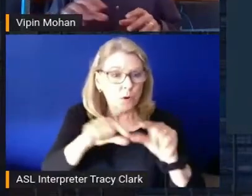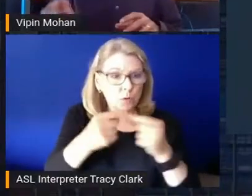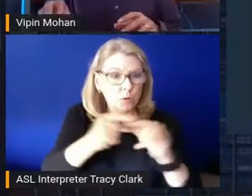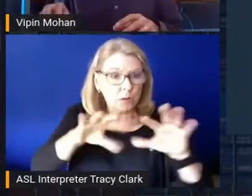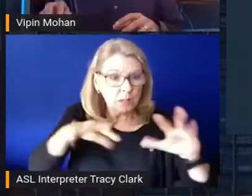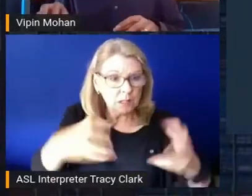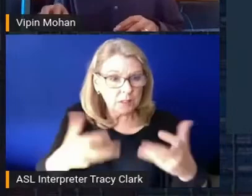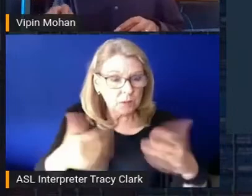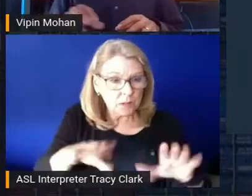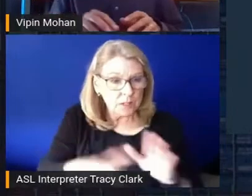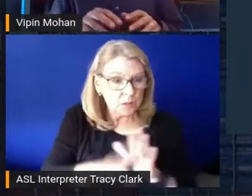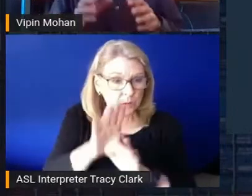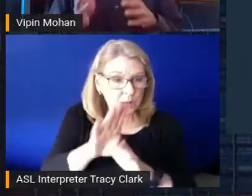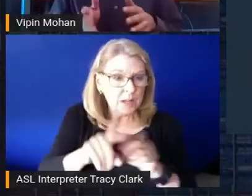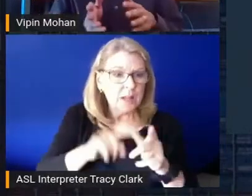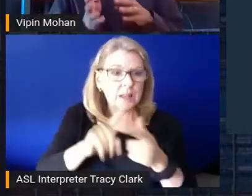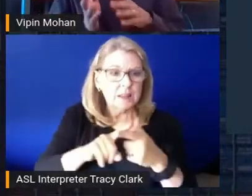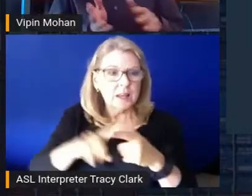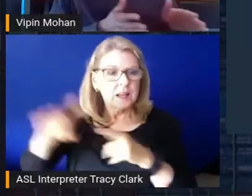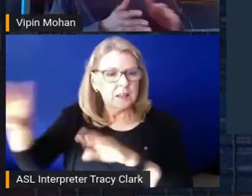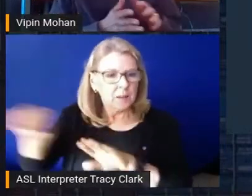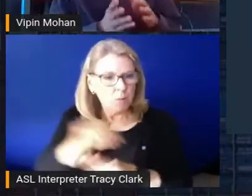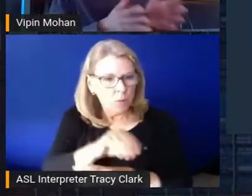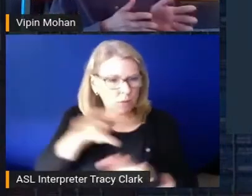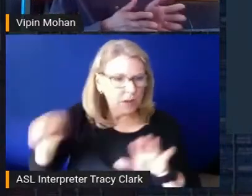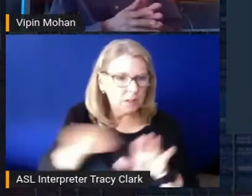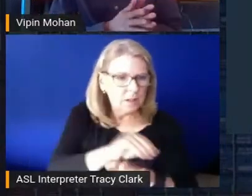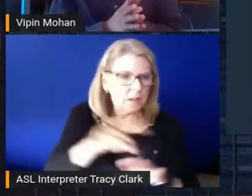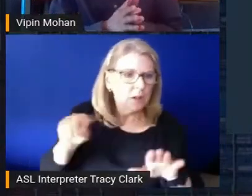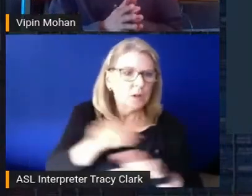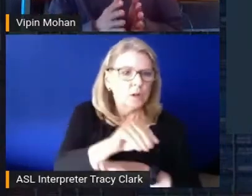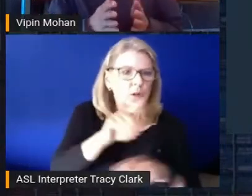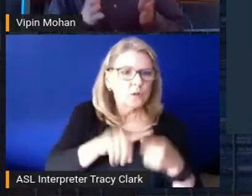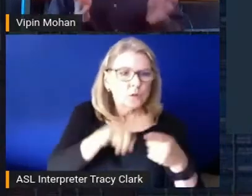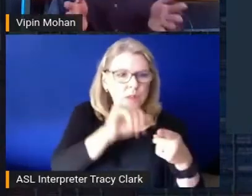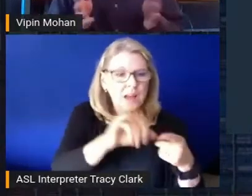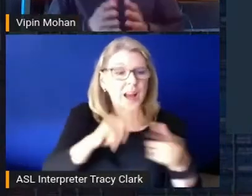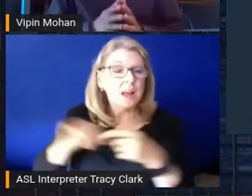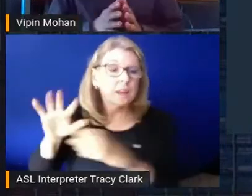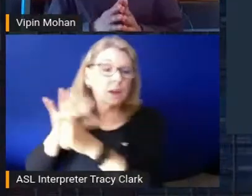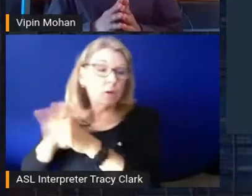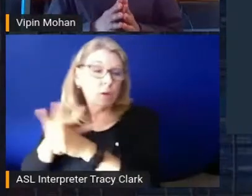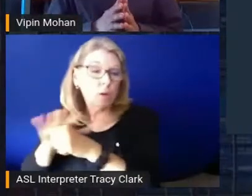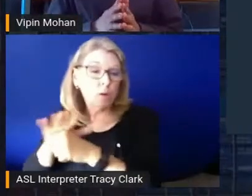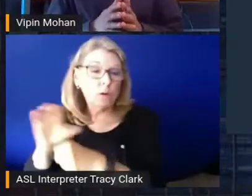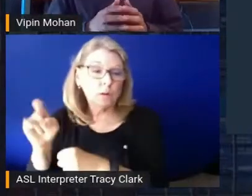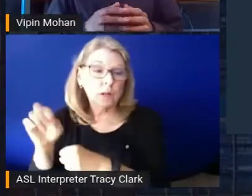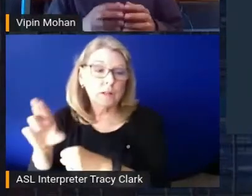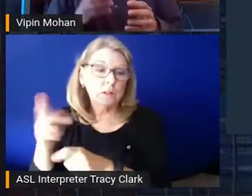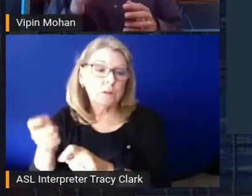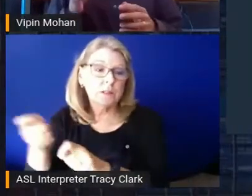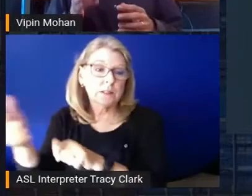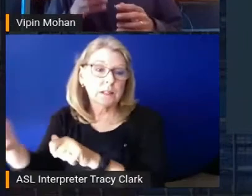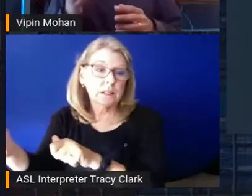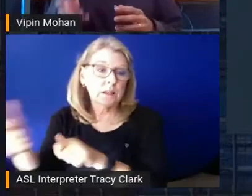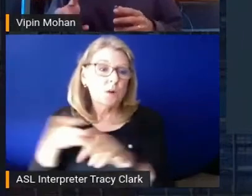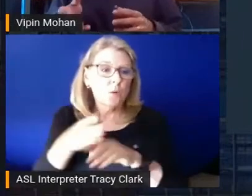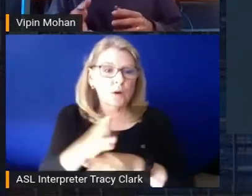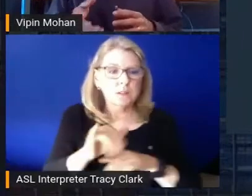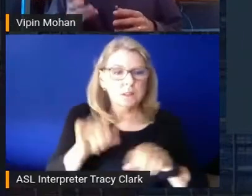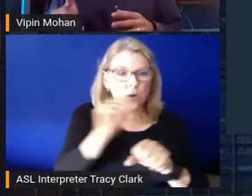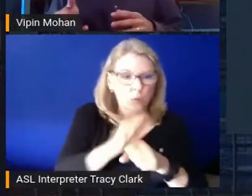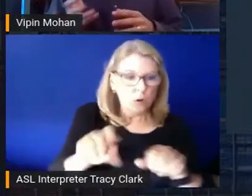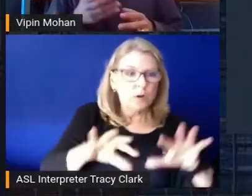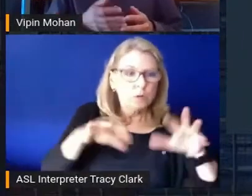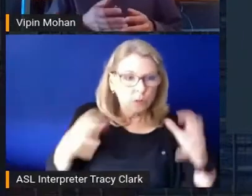resources are moved to your workload cluster, and the local bootstrap cluster gets deleted. And once your workload cluster is created, a kubeconfig